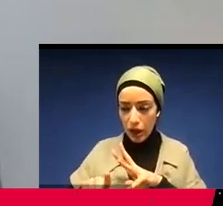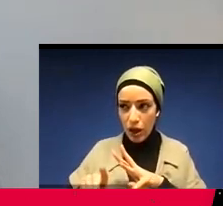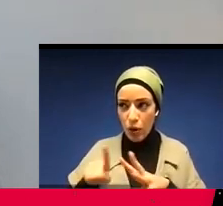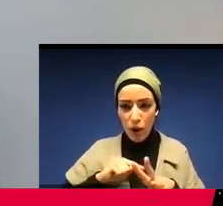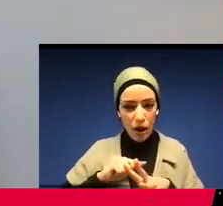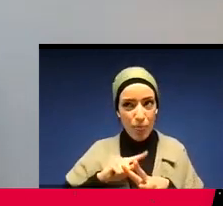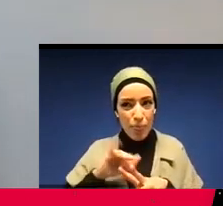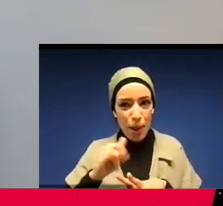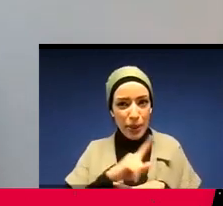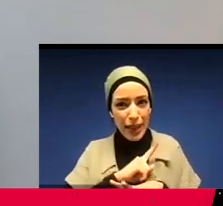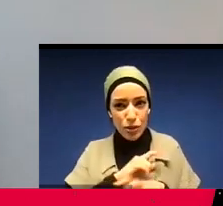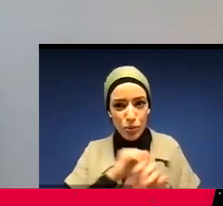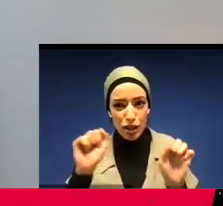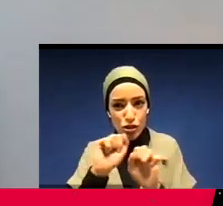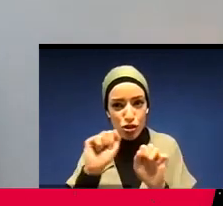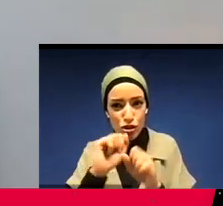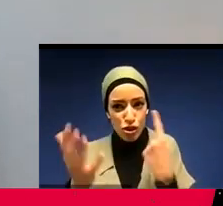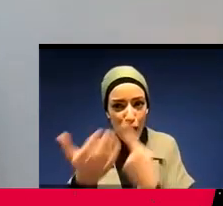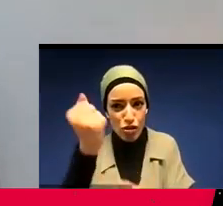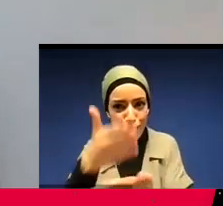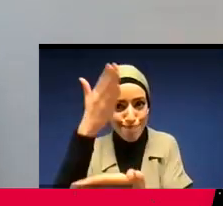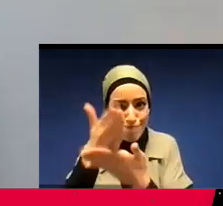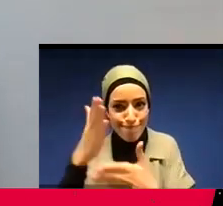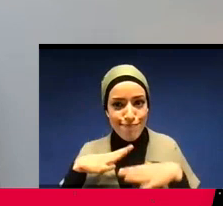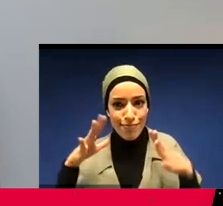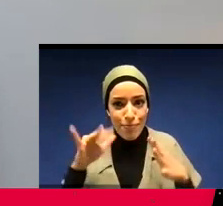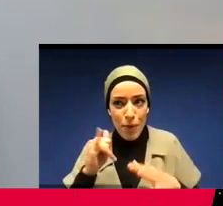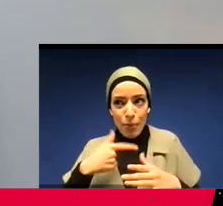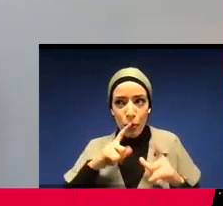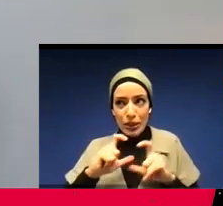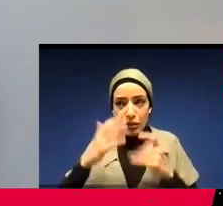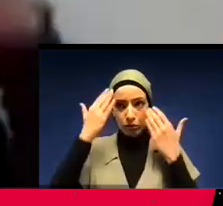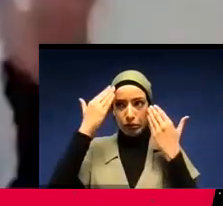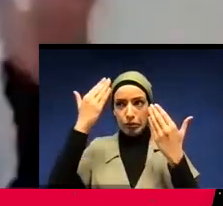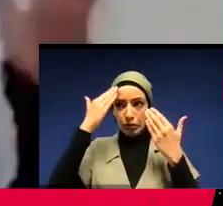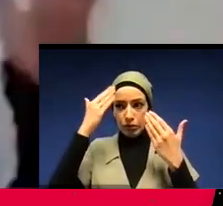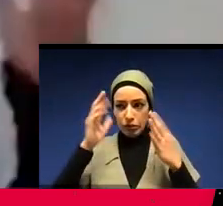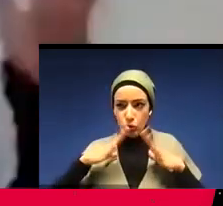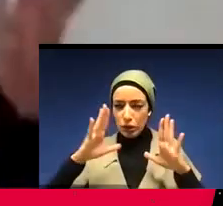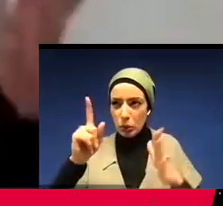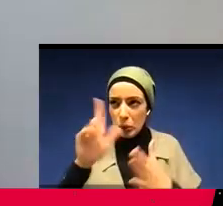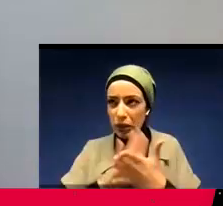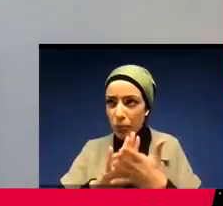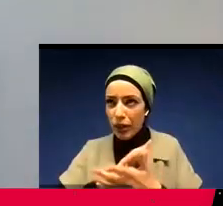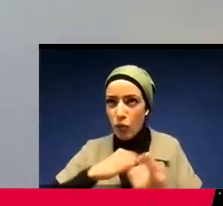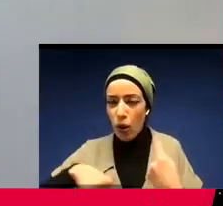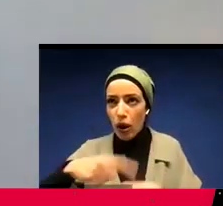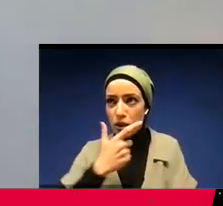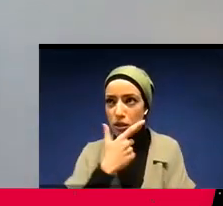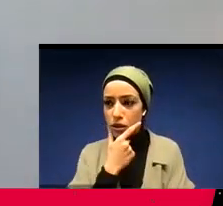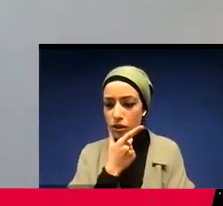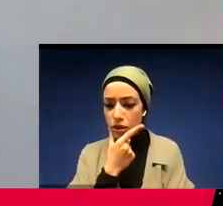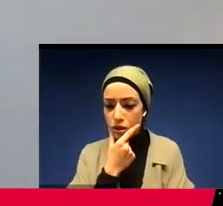part of the reason of why we haven't achieved it yet, because we still don't know what that real vision is. But for me,